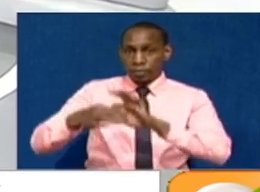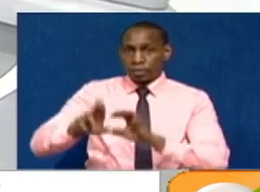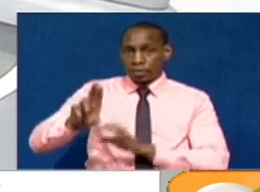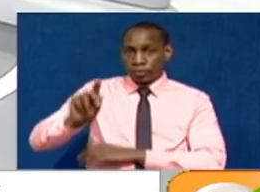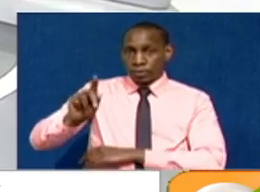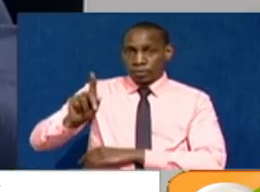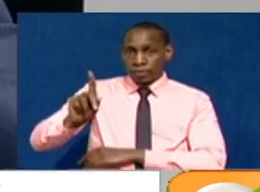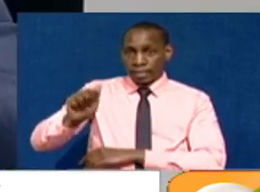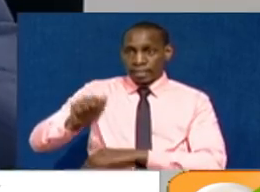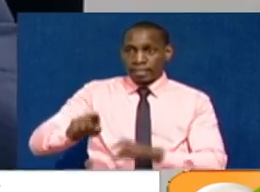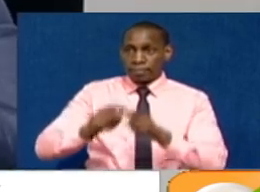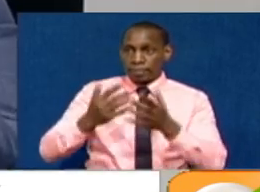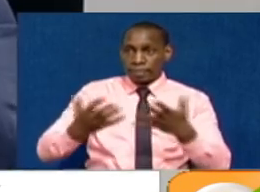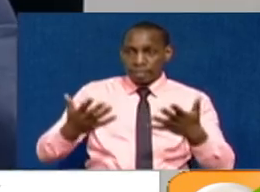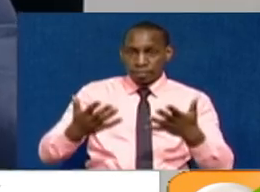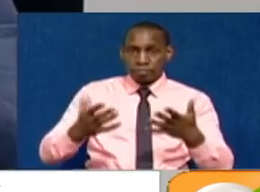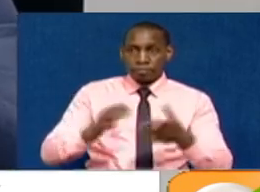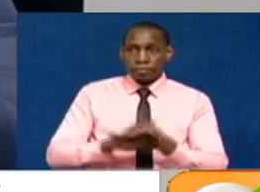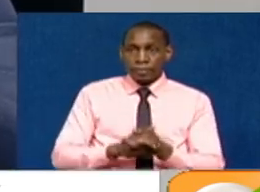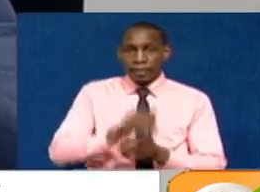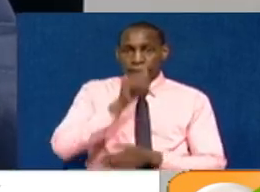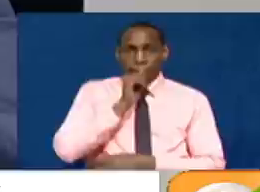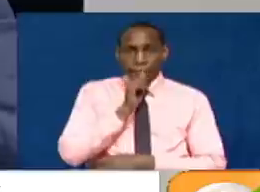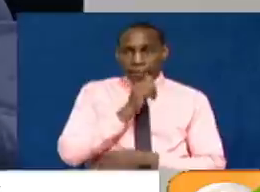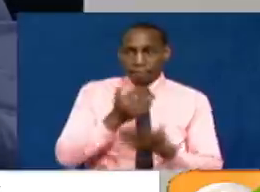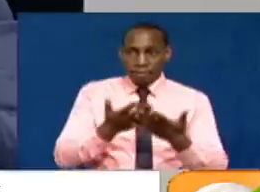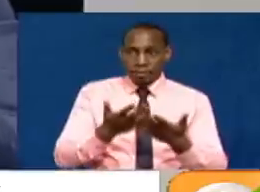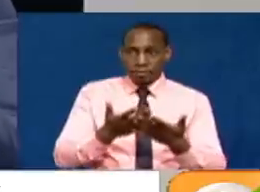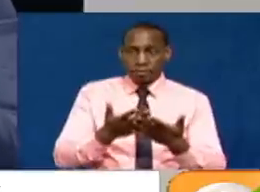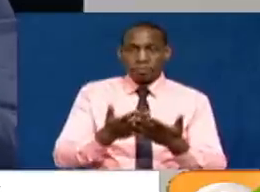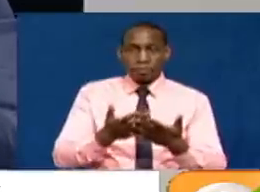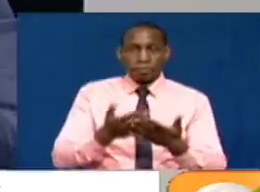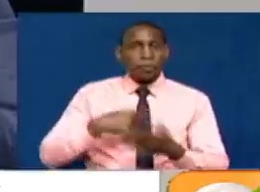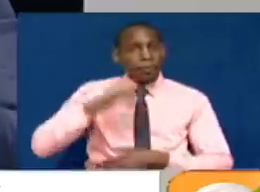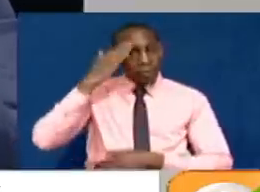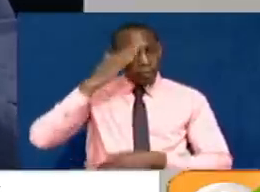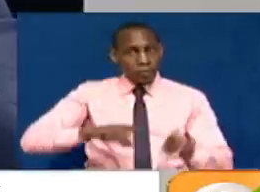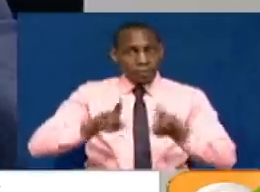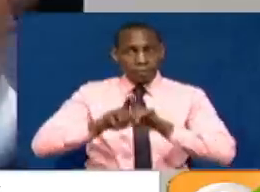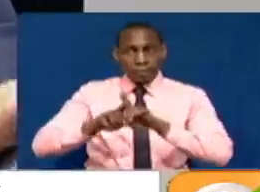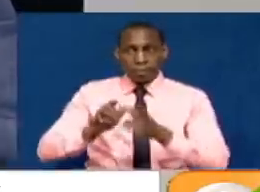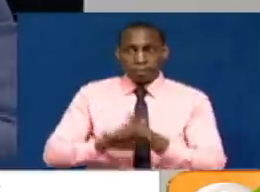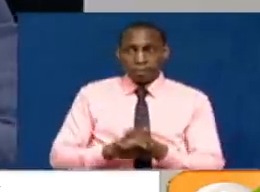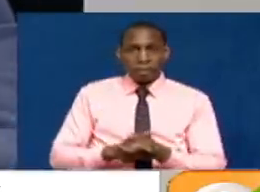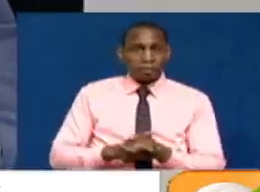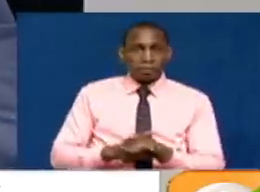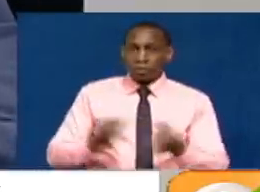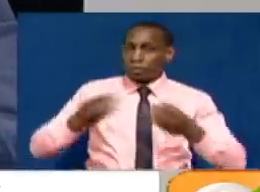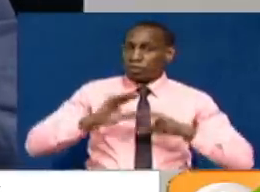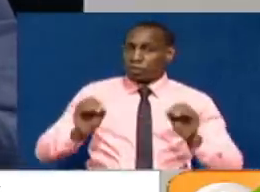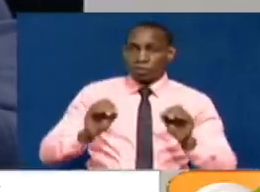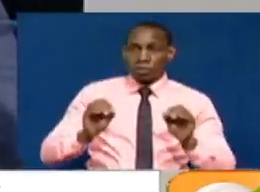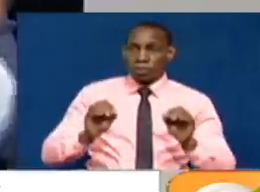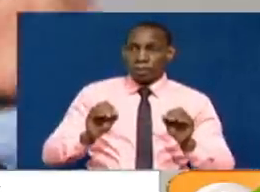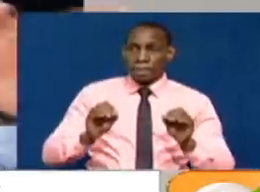course, a lot of these things behind the tent, we get to know them. And so there was no surprise